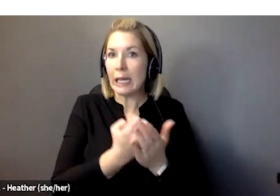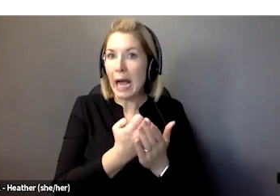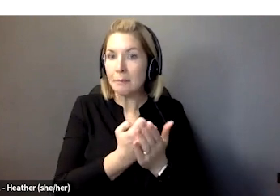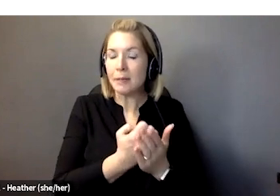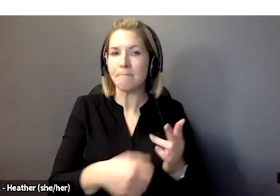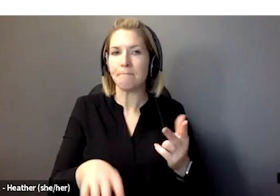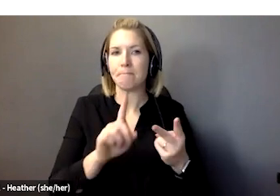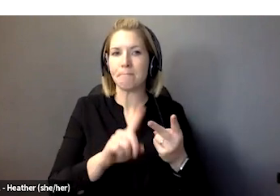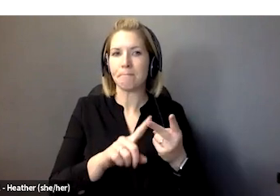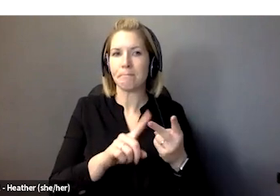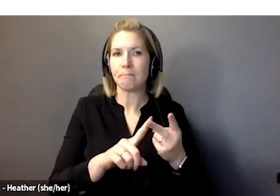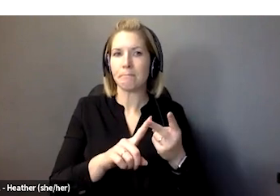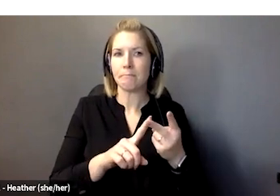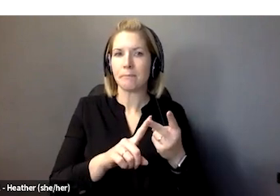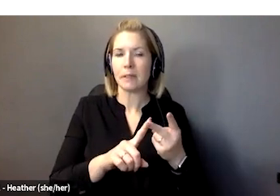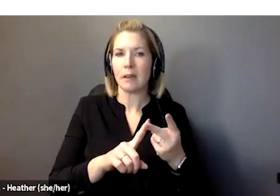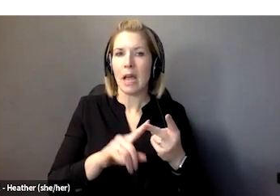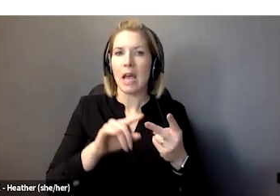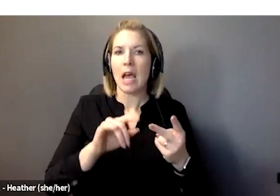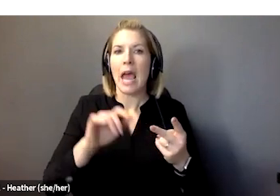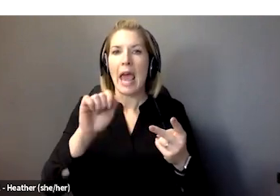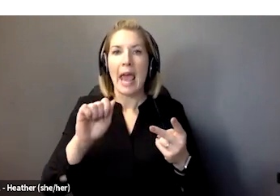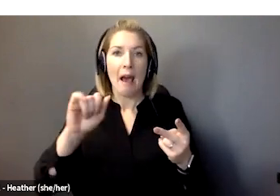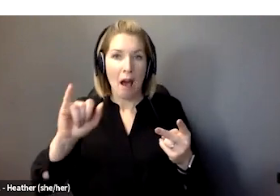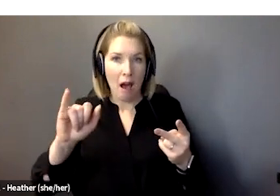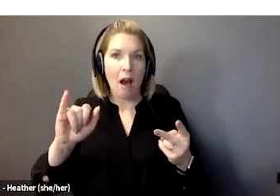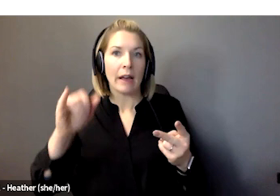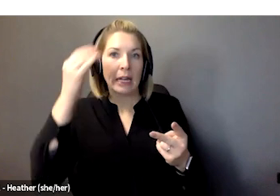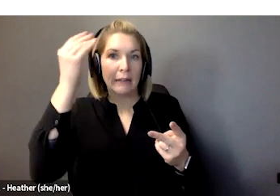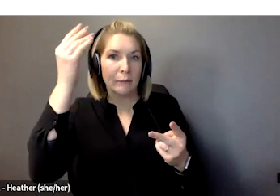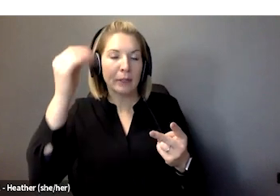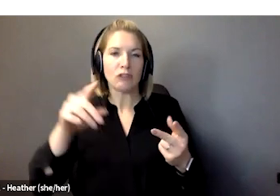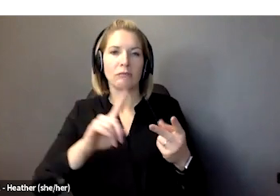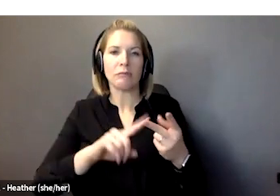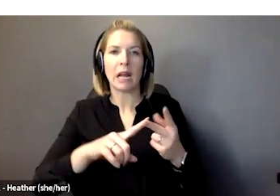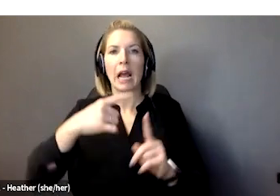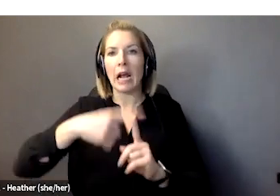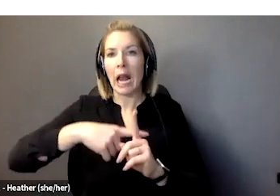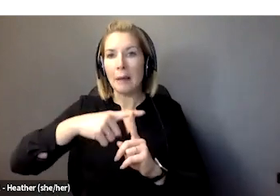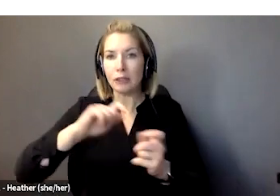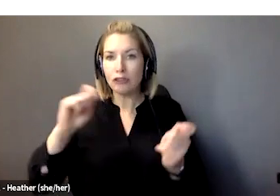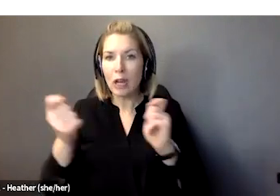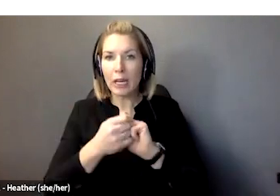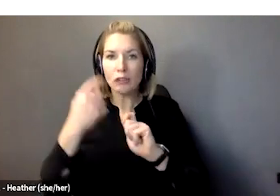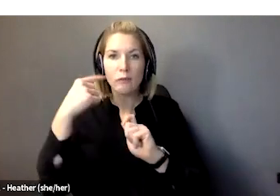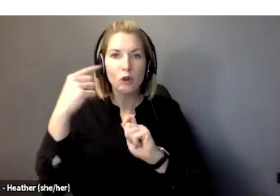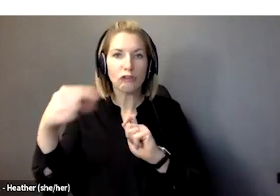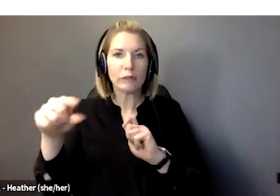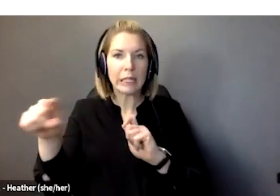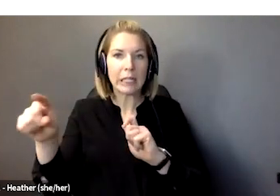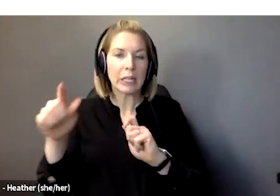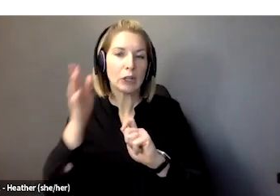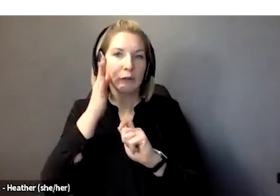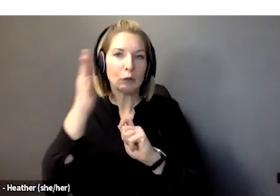the growing application of artificial intelligence to automate work, climate change, and the green economy, just to name a few.